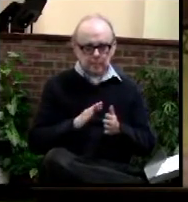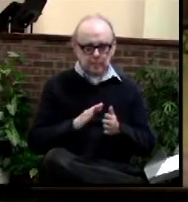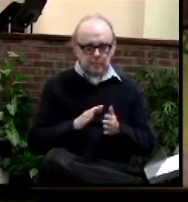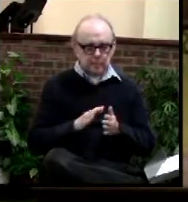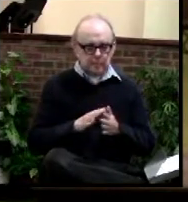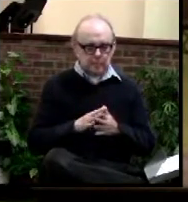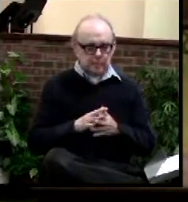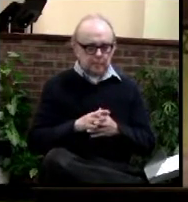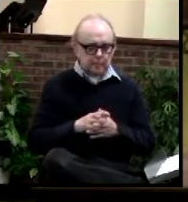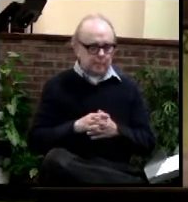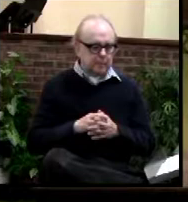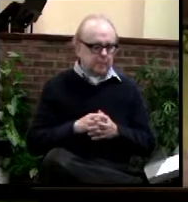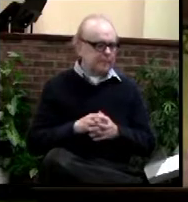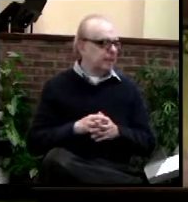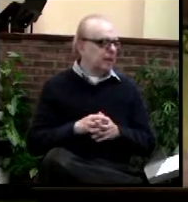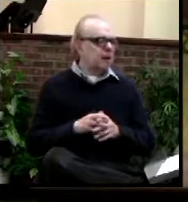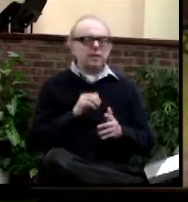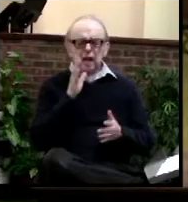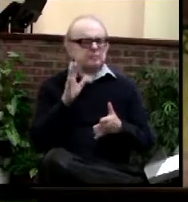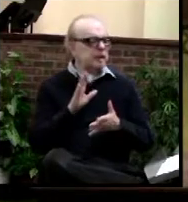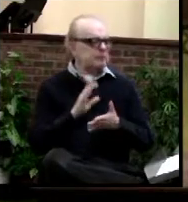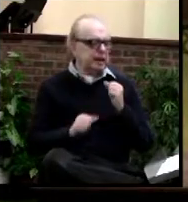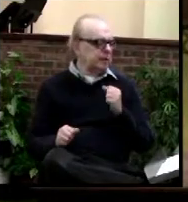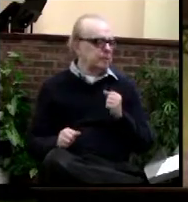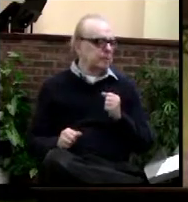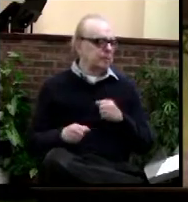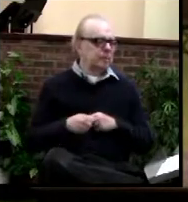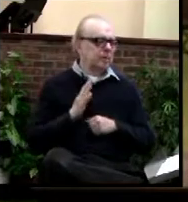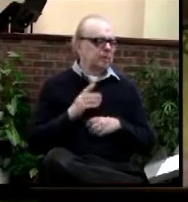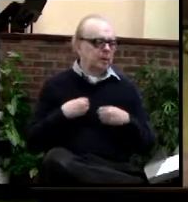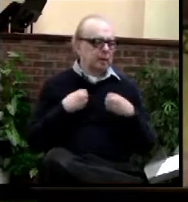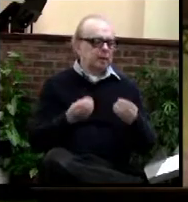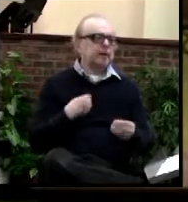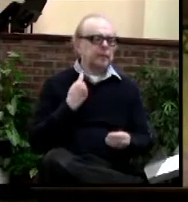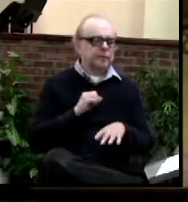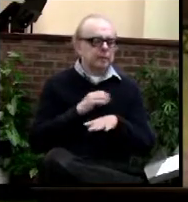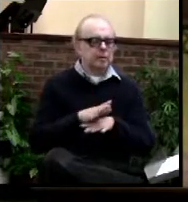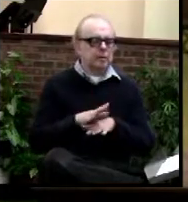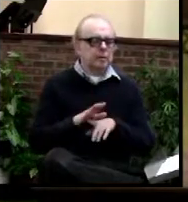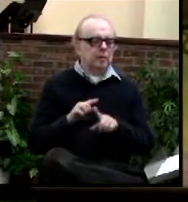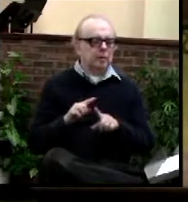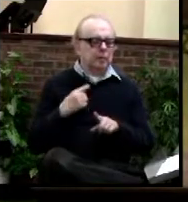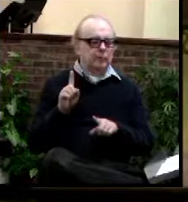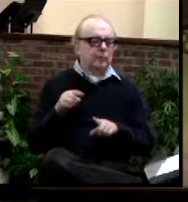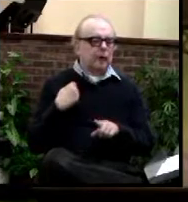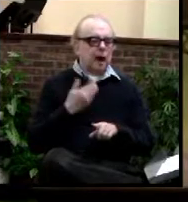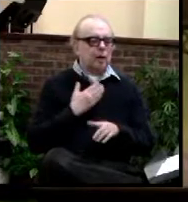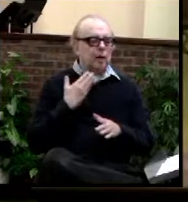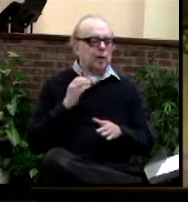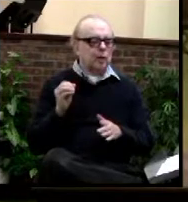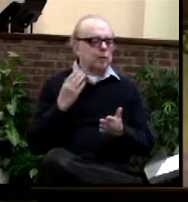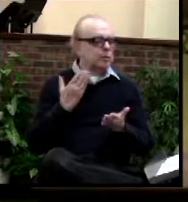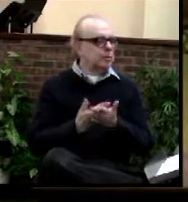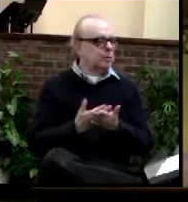profiling. God's not being cruel. God's trying to give us advice for our own good